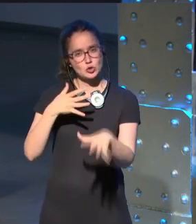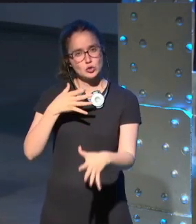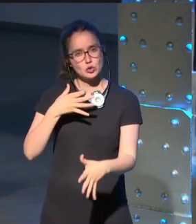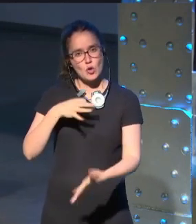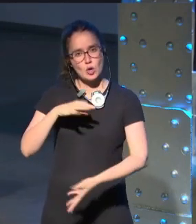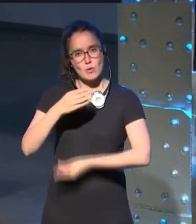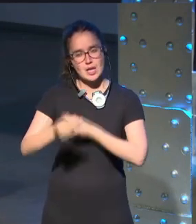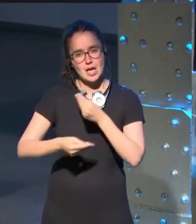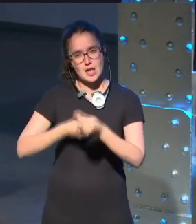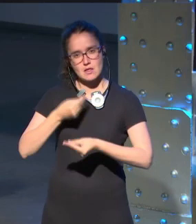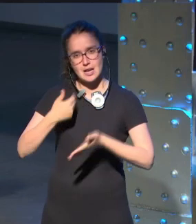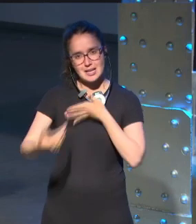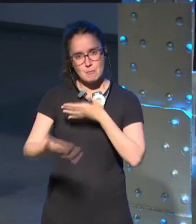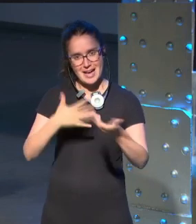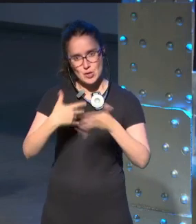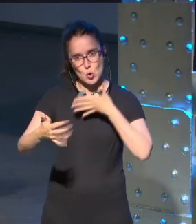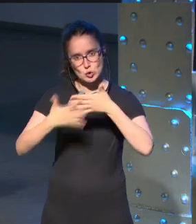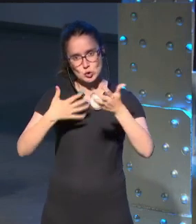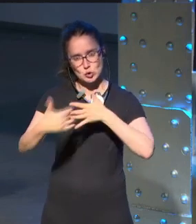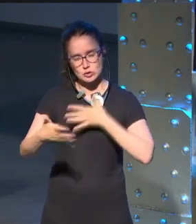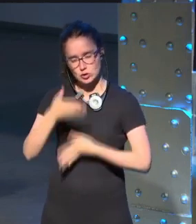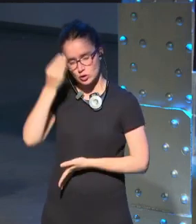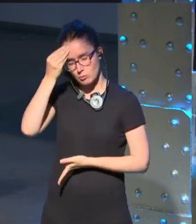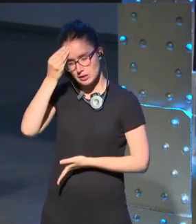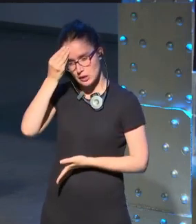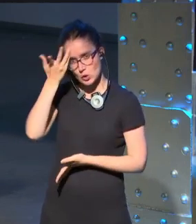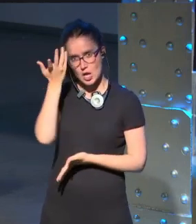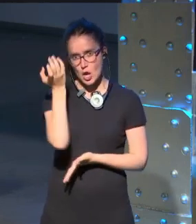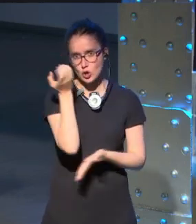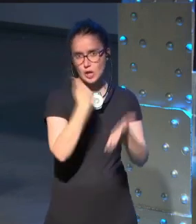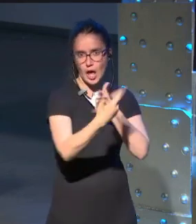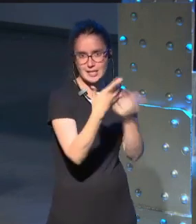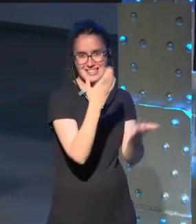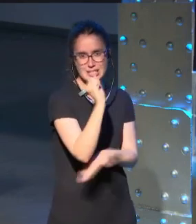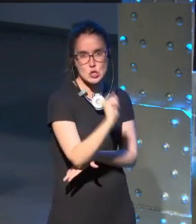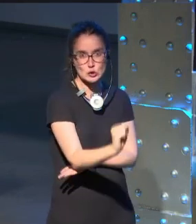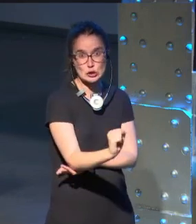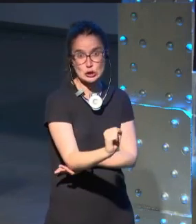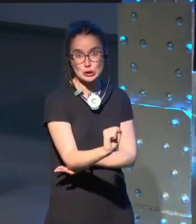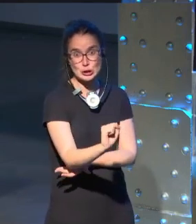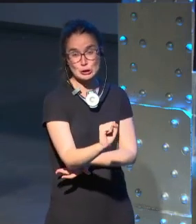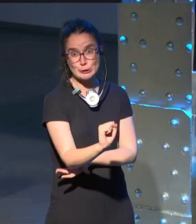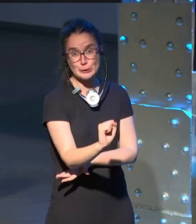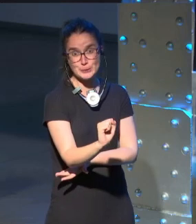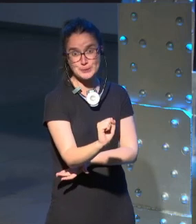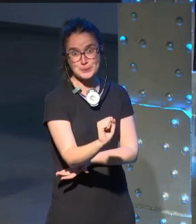learned things that you can do with your hands. And I'm thinking about murderers again.